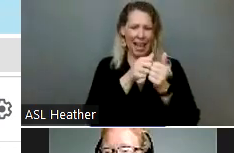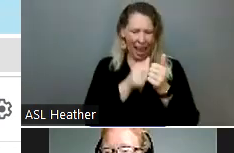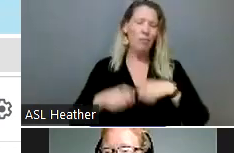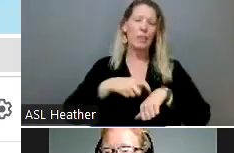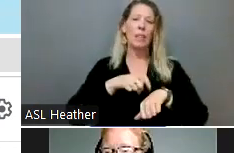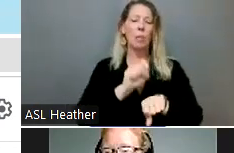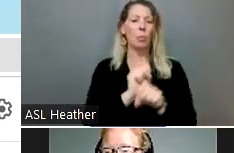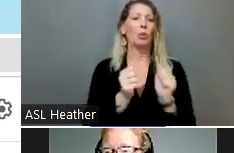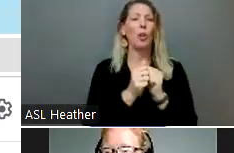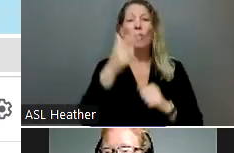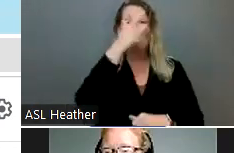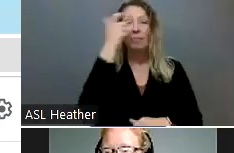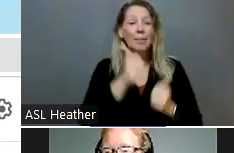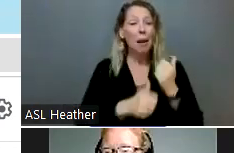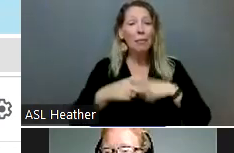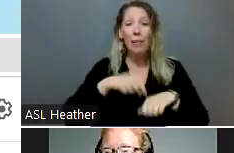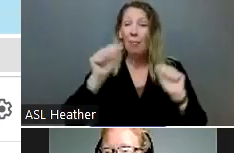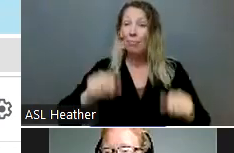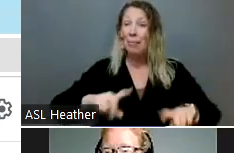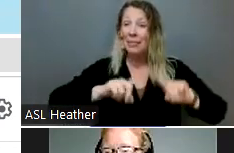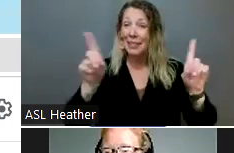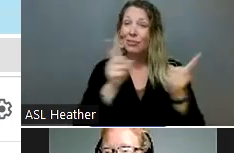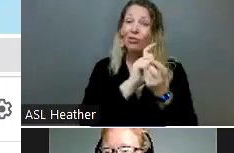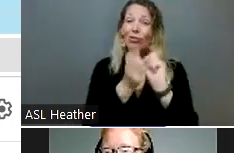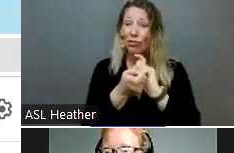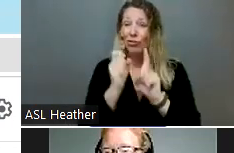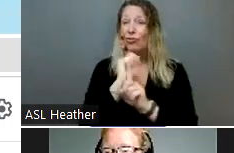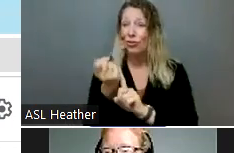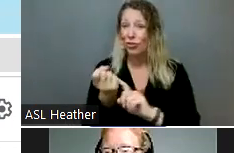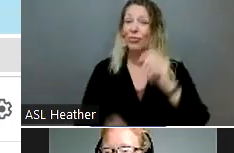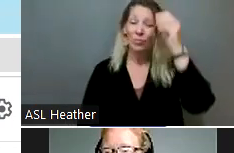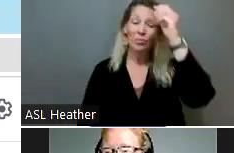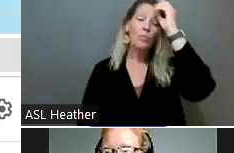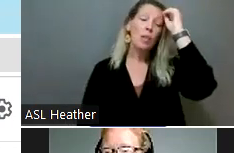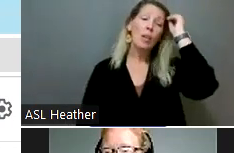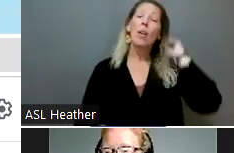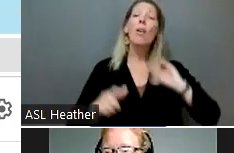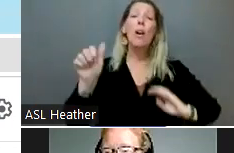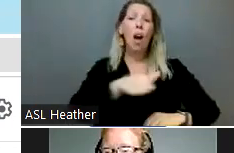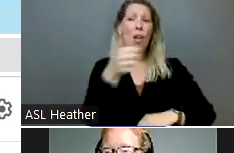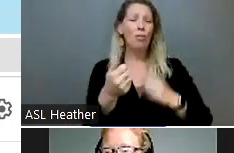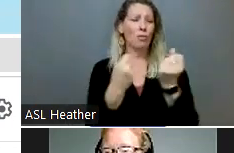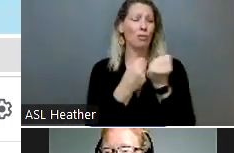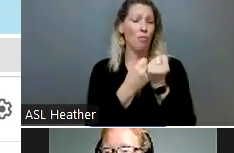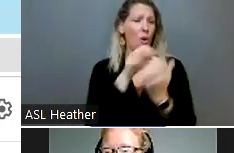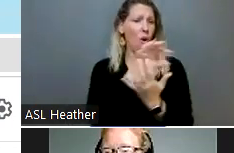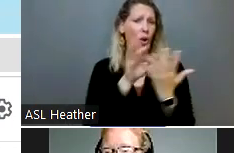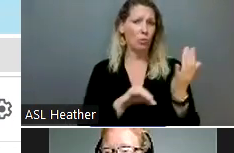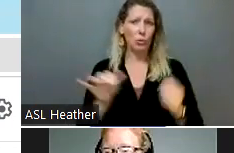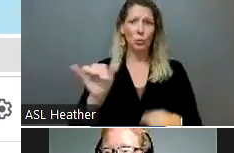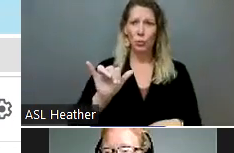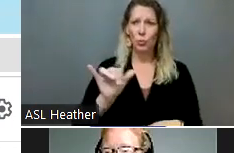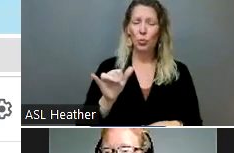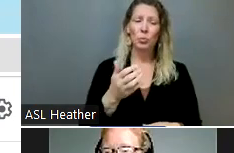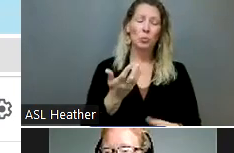as it can change. We also have other options of support that you can offer folks that may or may not be